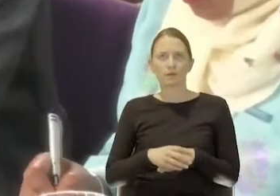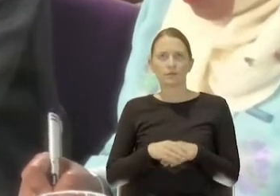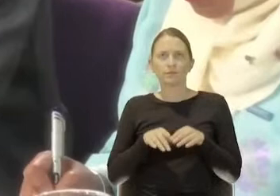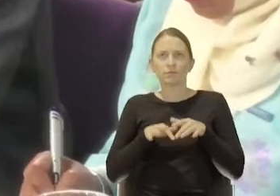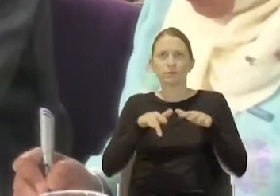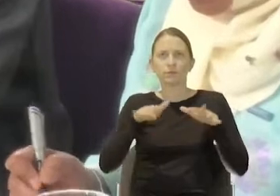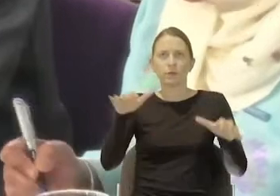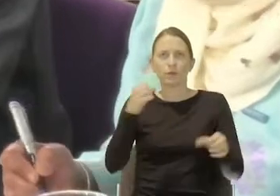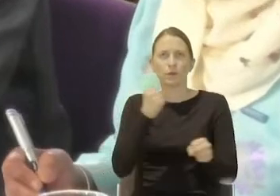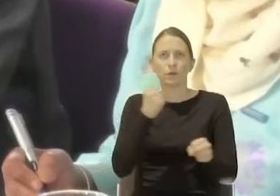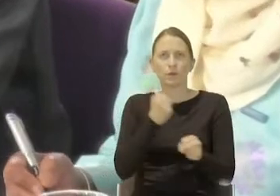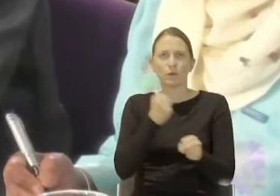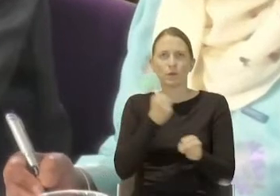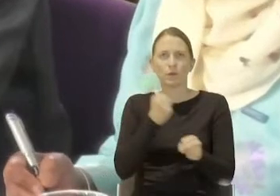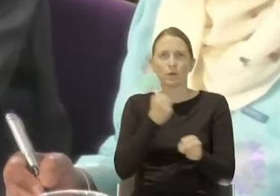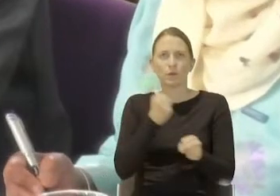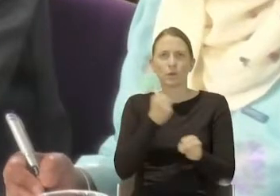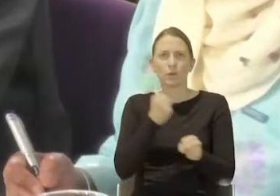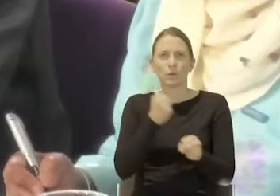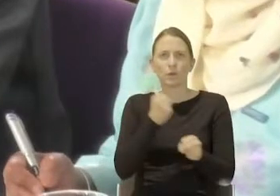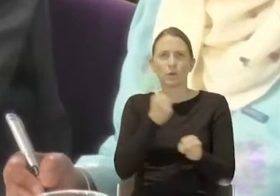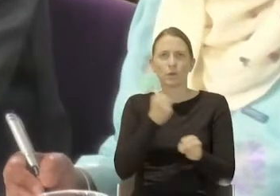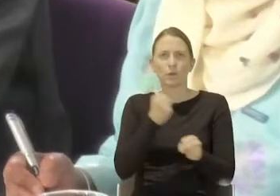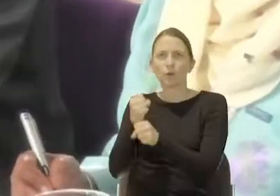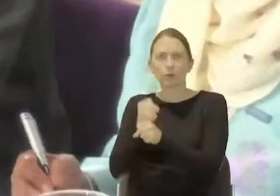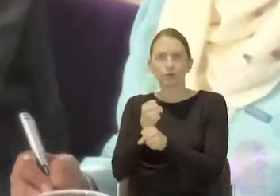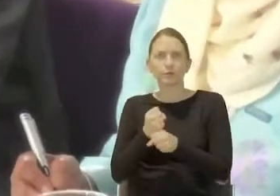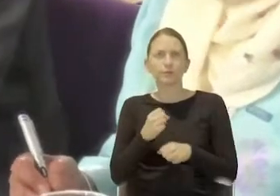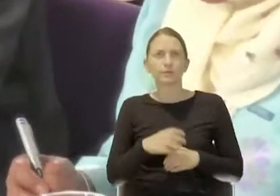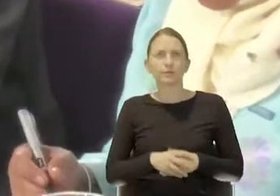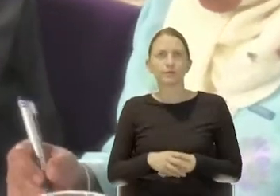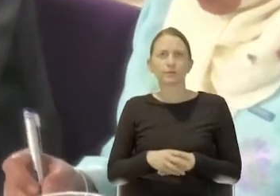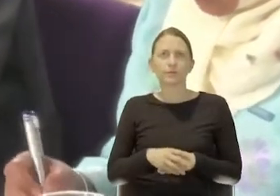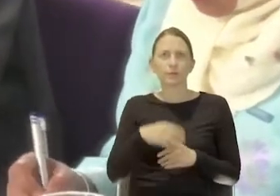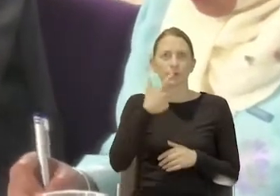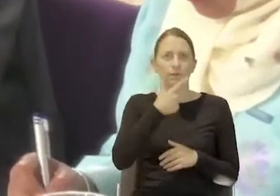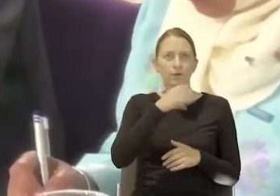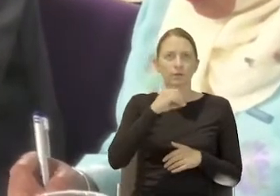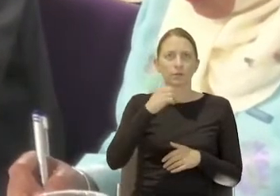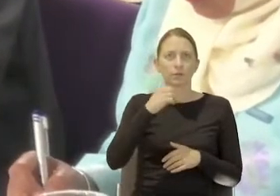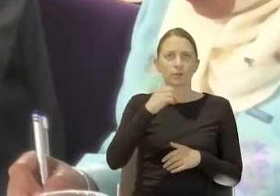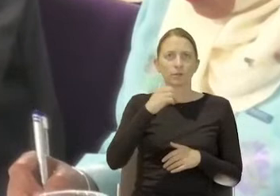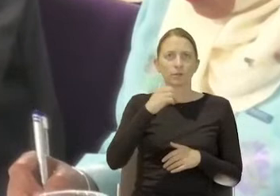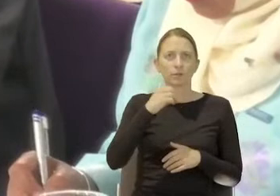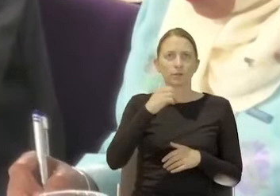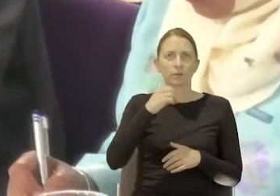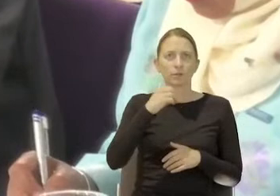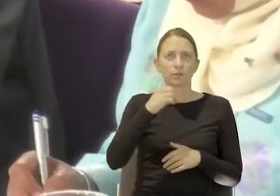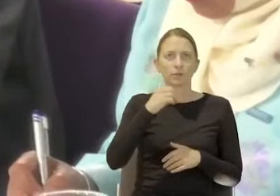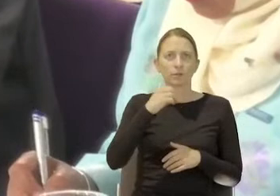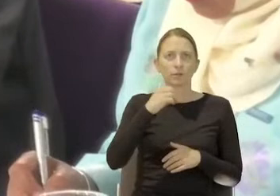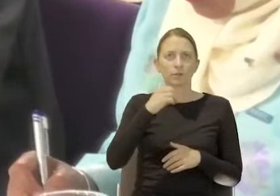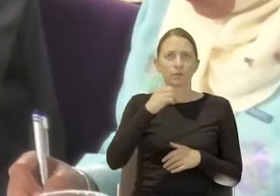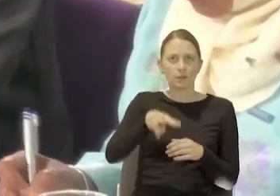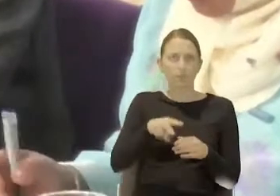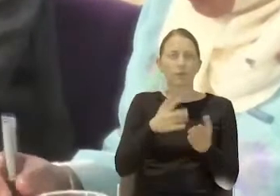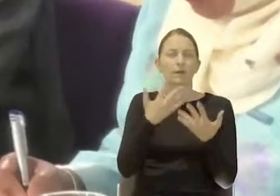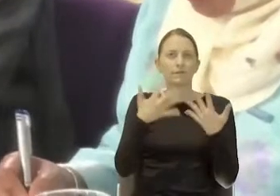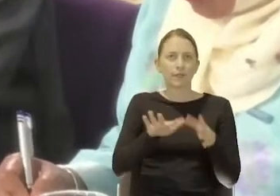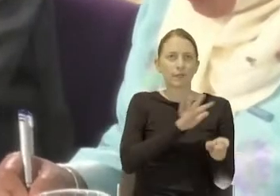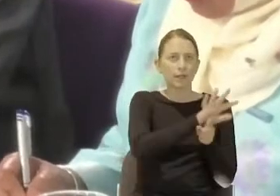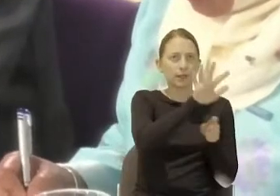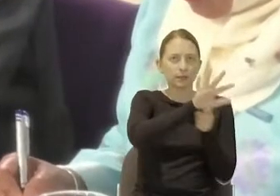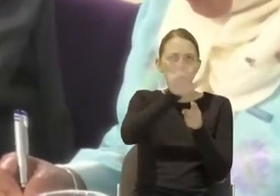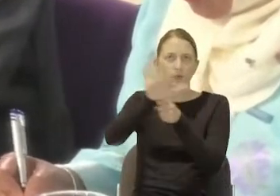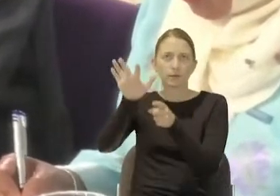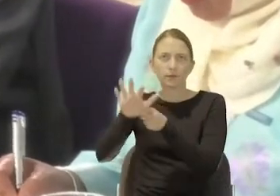2022 with the issuance of the Secretary General's report of the quadrennial report on the